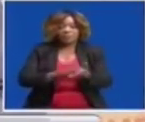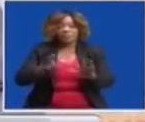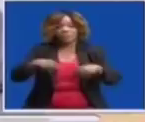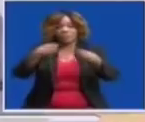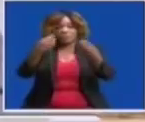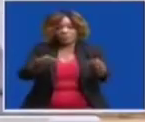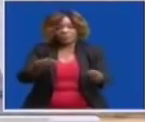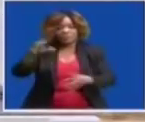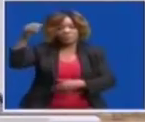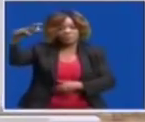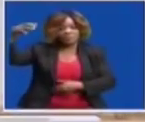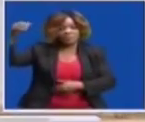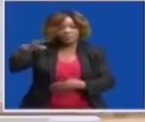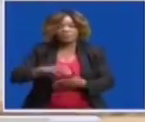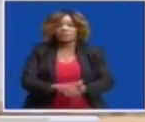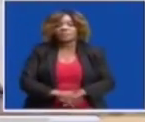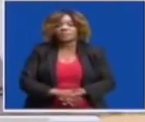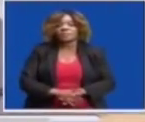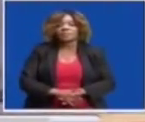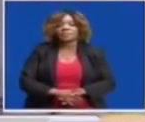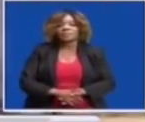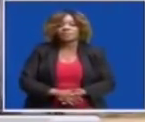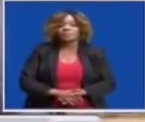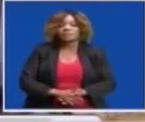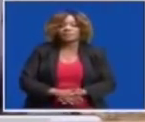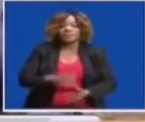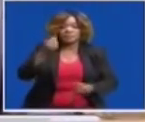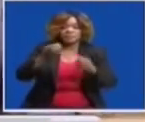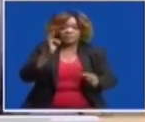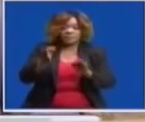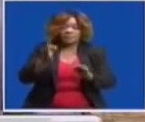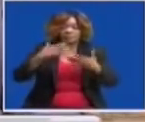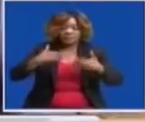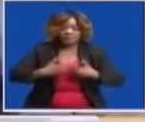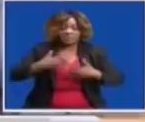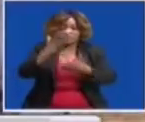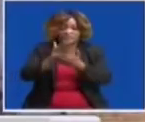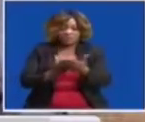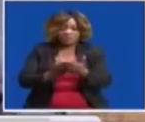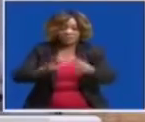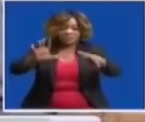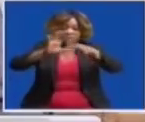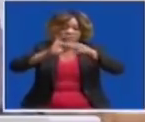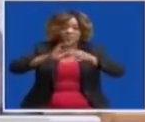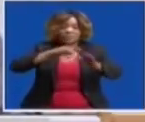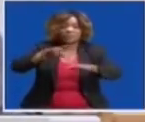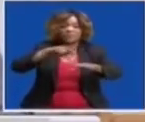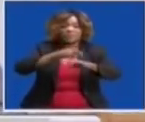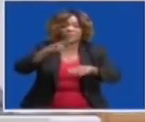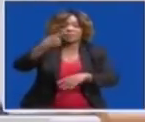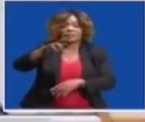And if we had a power which is connected to the national grid, I think this would be very much